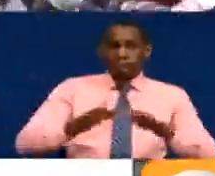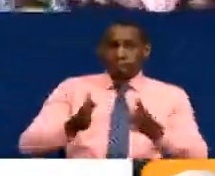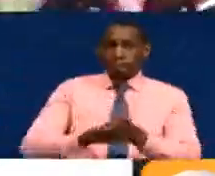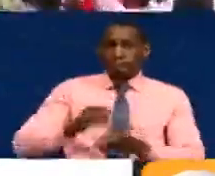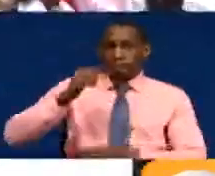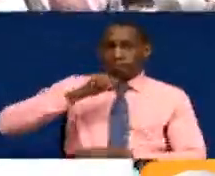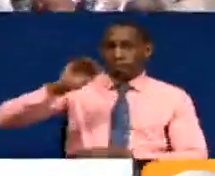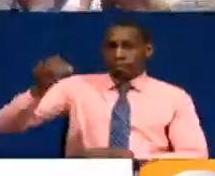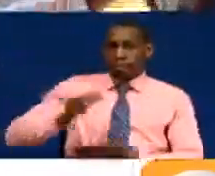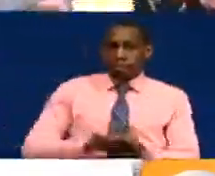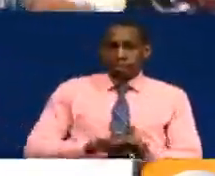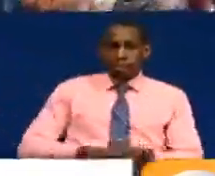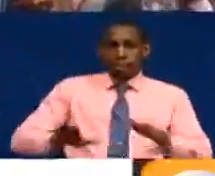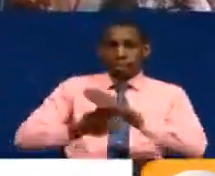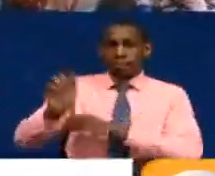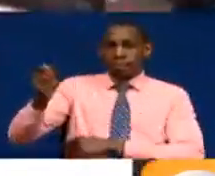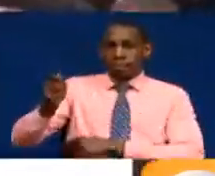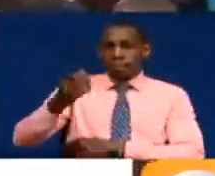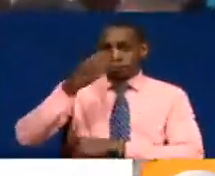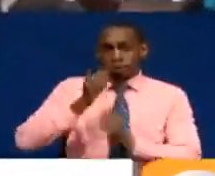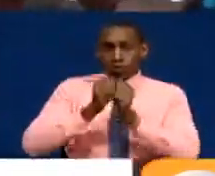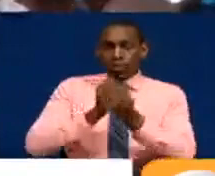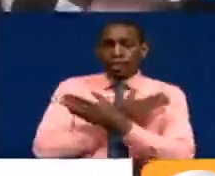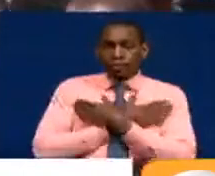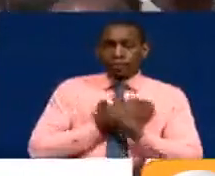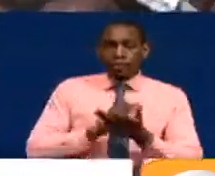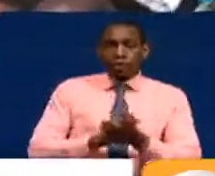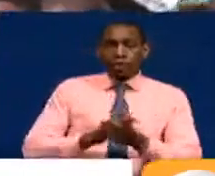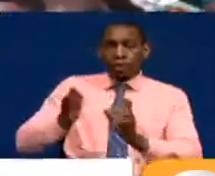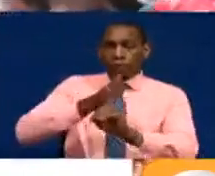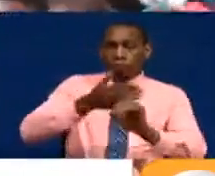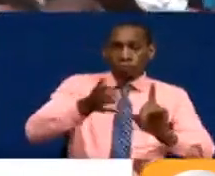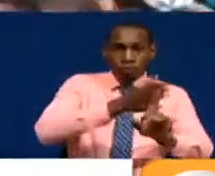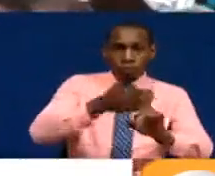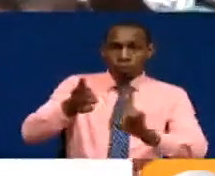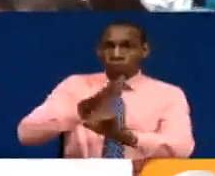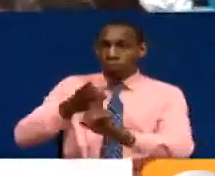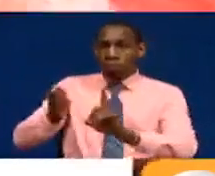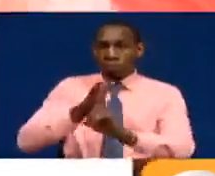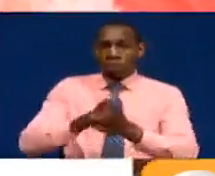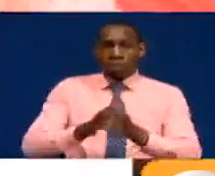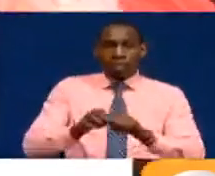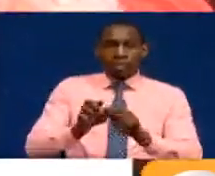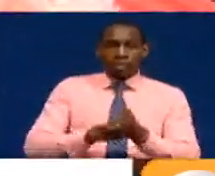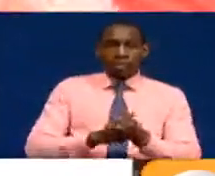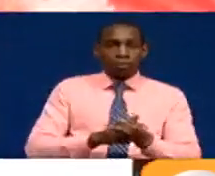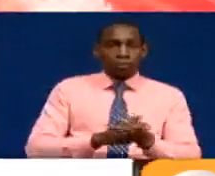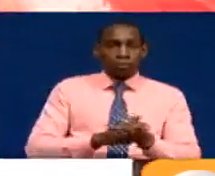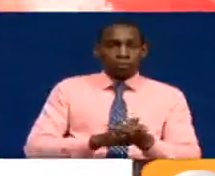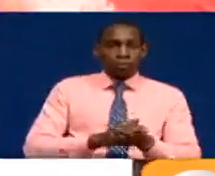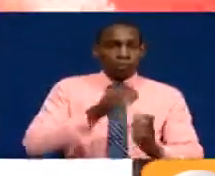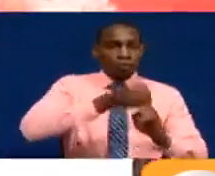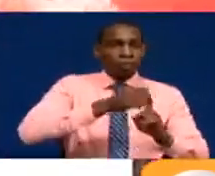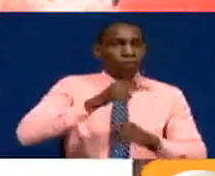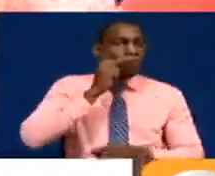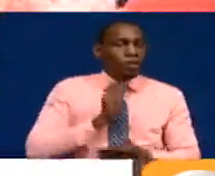Mwingi town, Deputy President William Ruto and his allies went on a charm offensive to woo Wiper leader Kalonzo Musyoka to join their